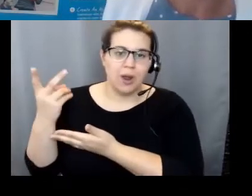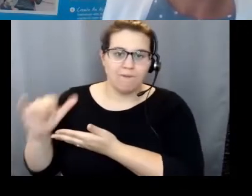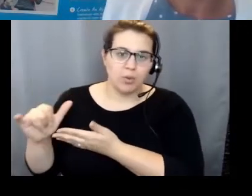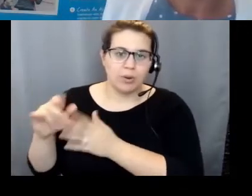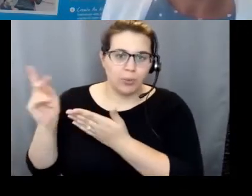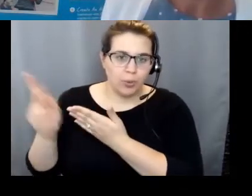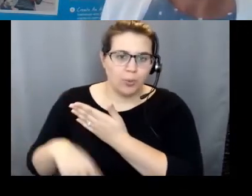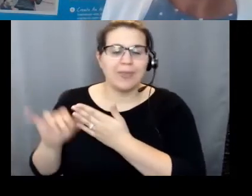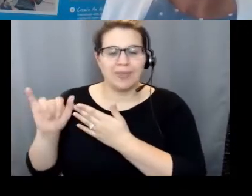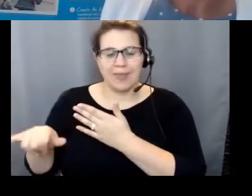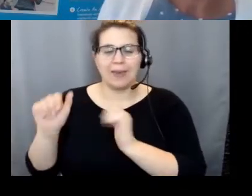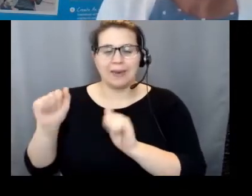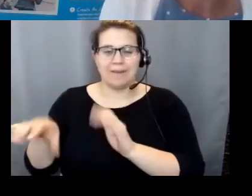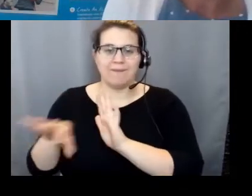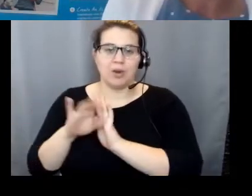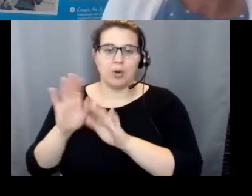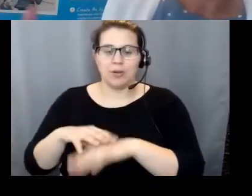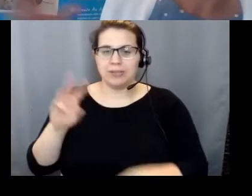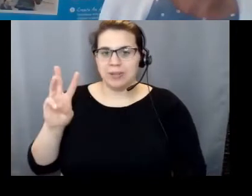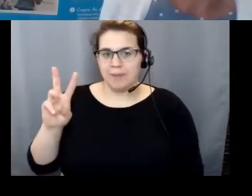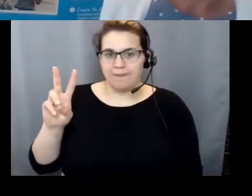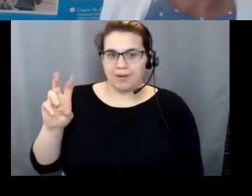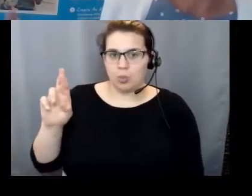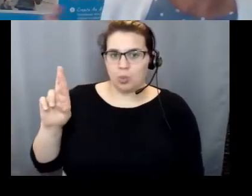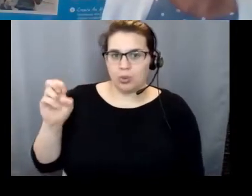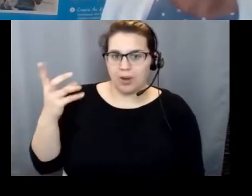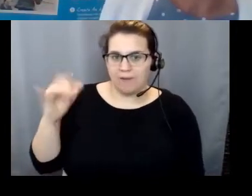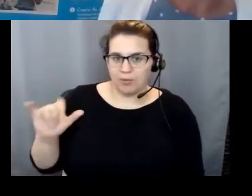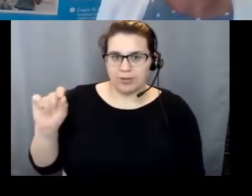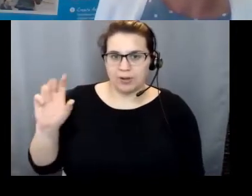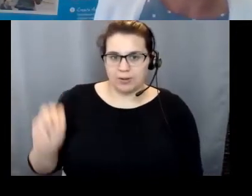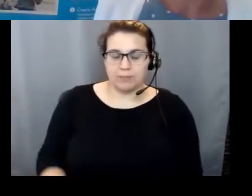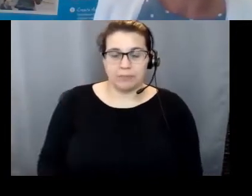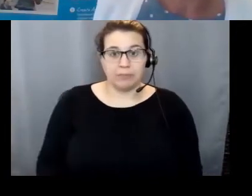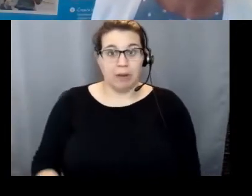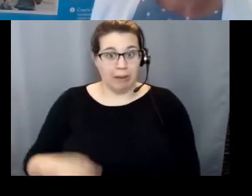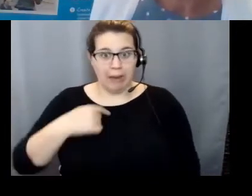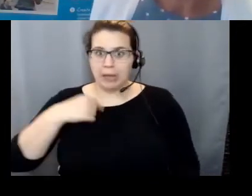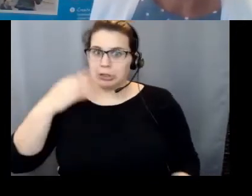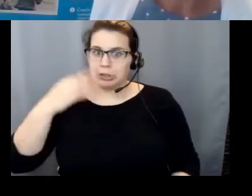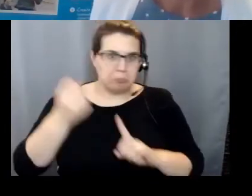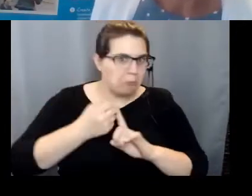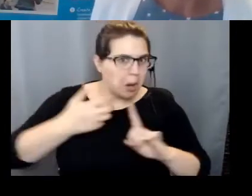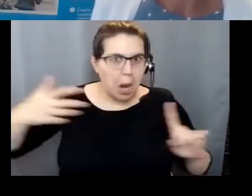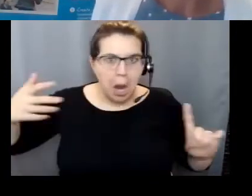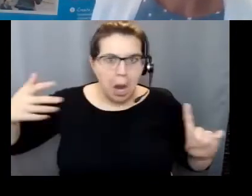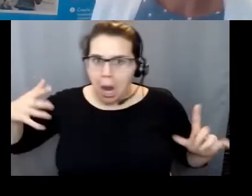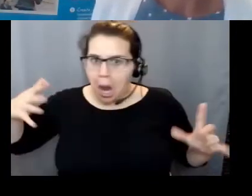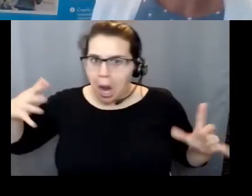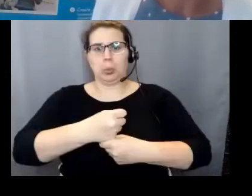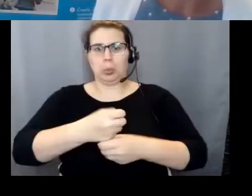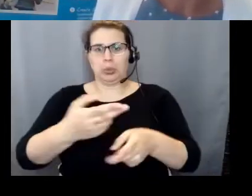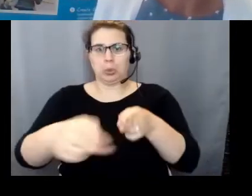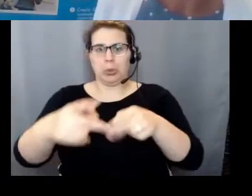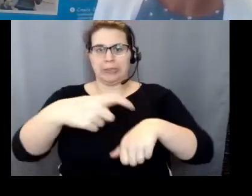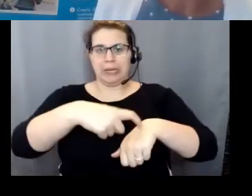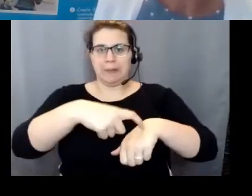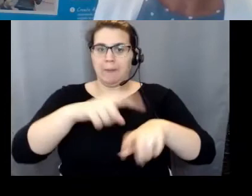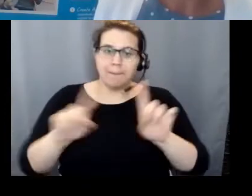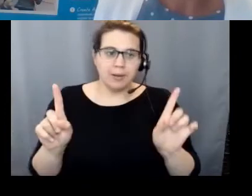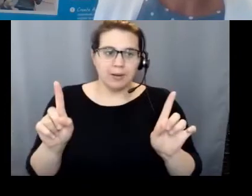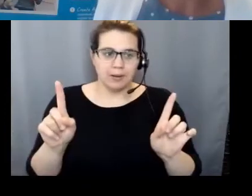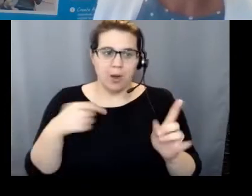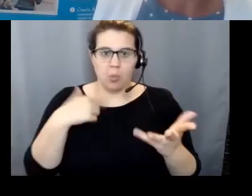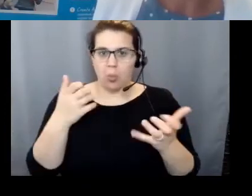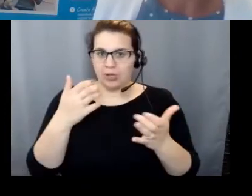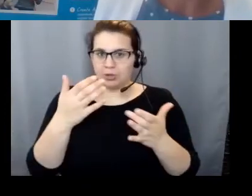wvrecovery.com. So we reviewed quite a bit of information in a short amount of time, but I want to be sure to share our contact